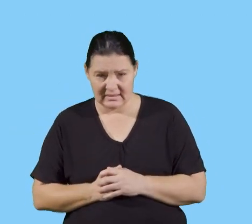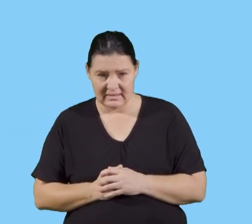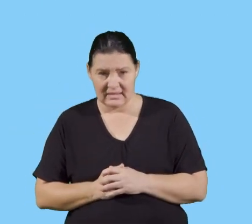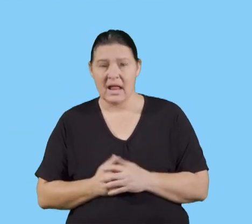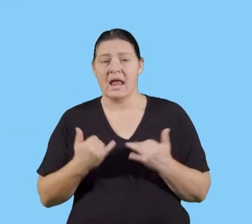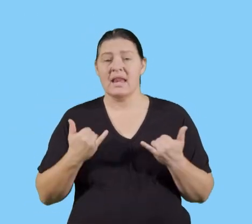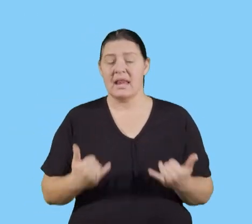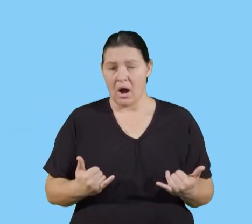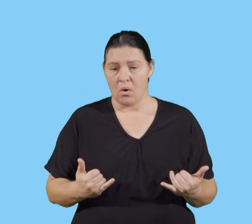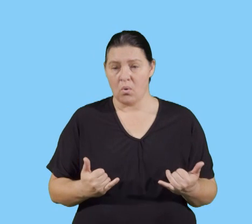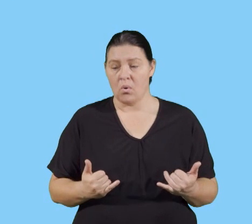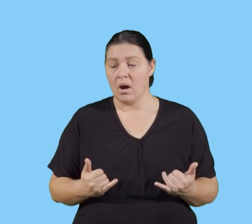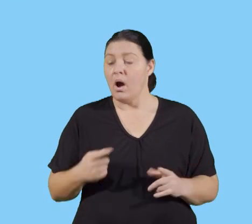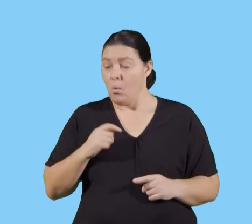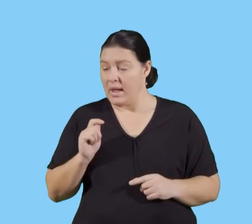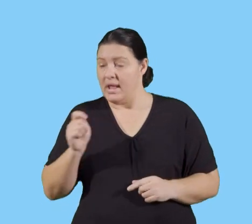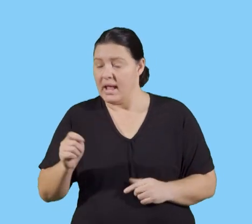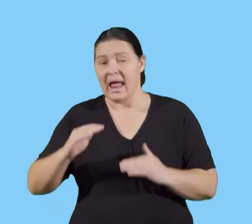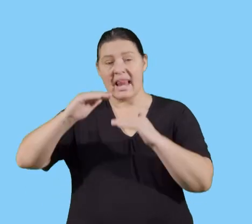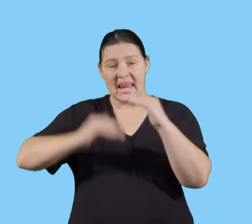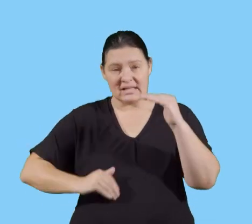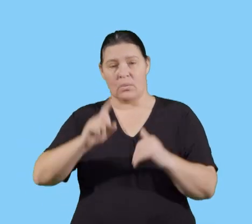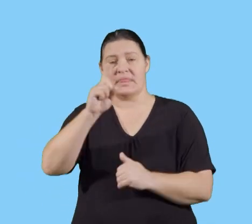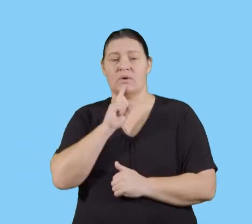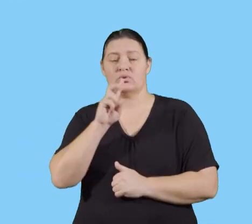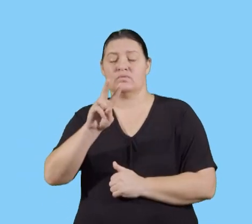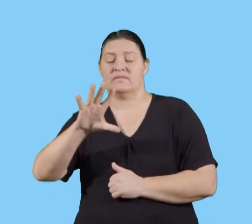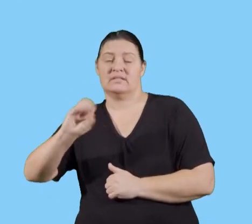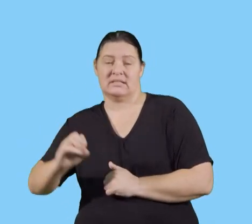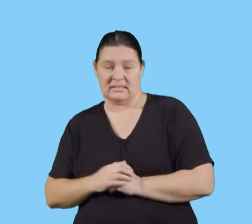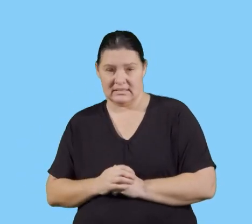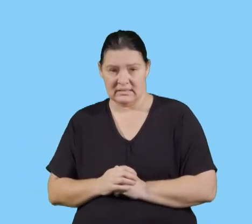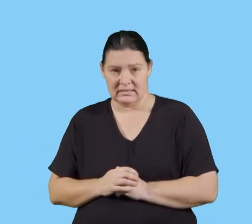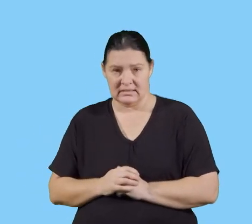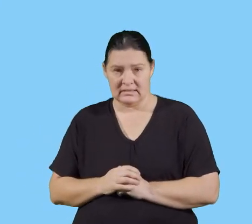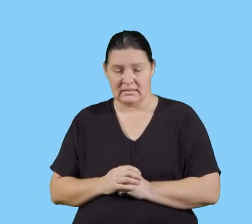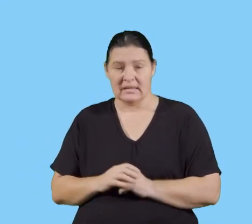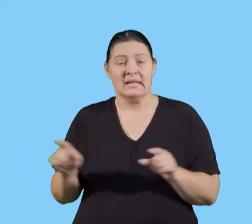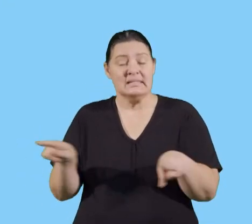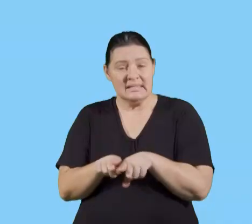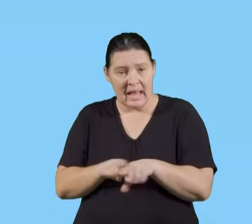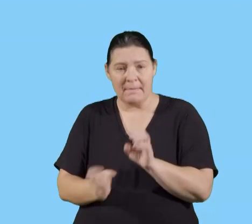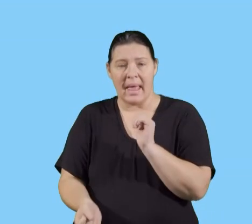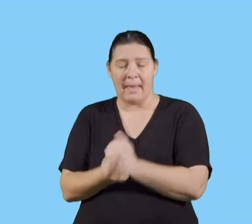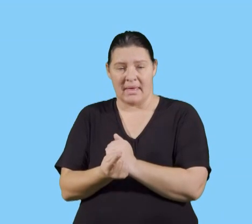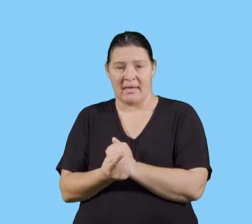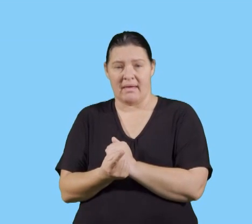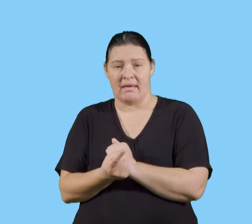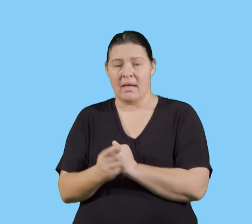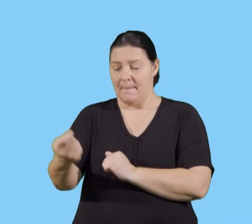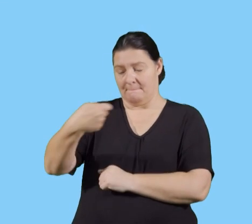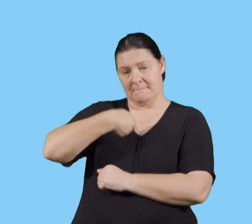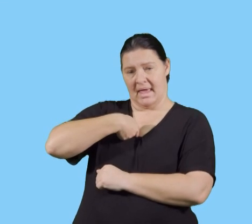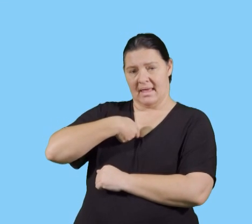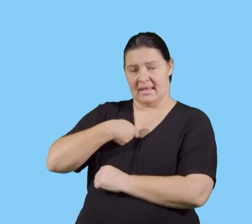are decreasing it by 1,250. And the same must happen in our debtors. So we come again, then we say